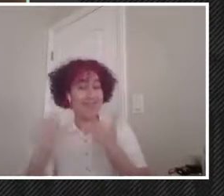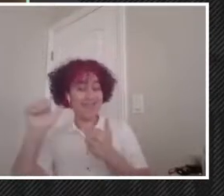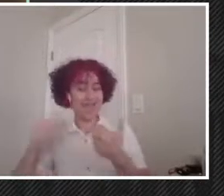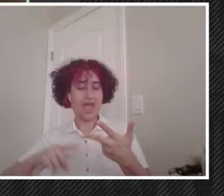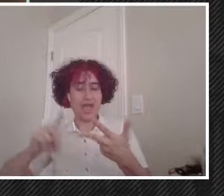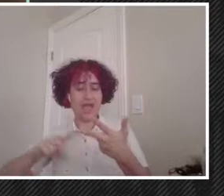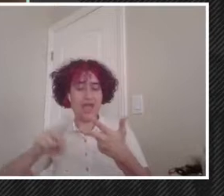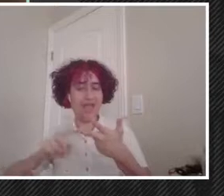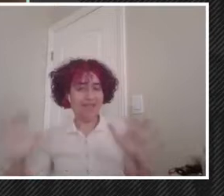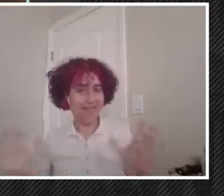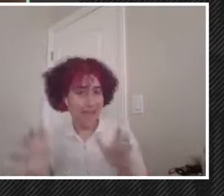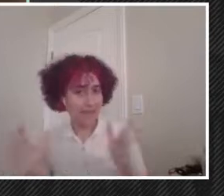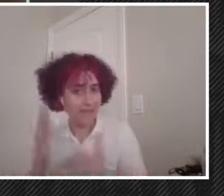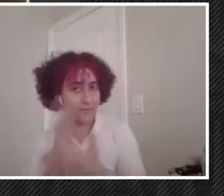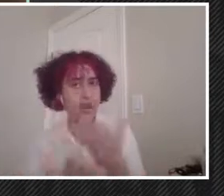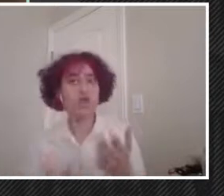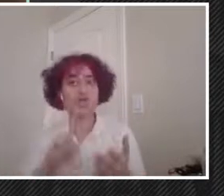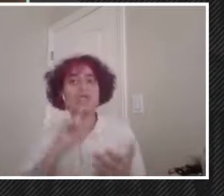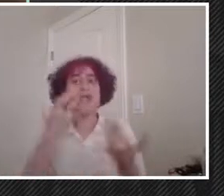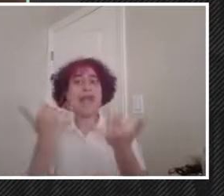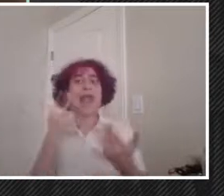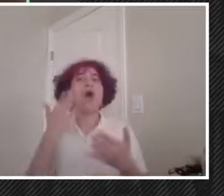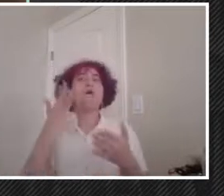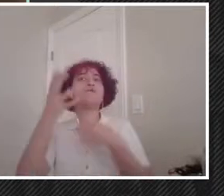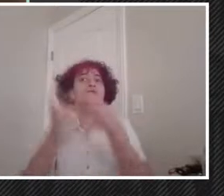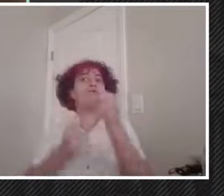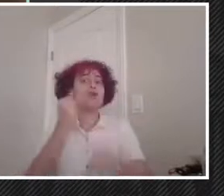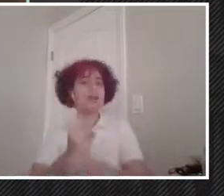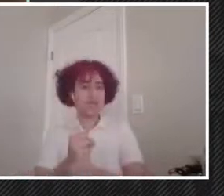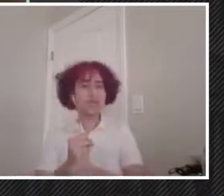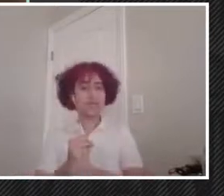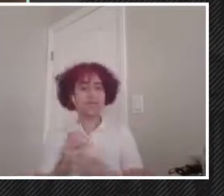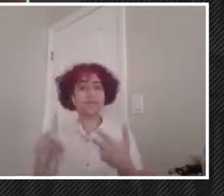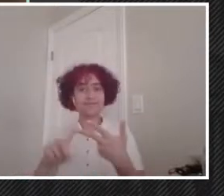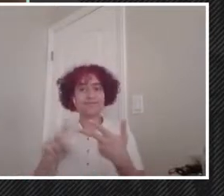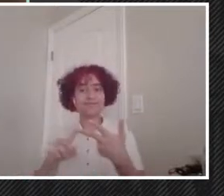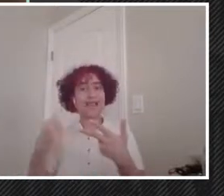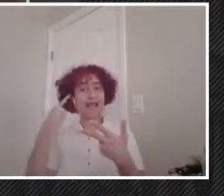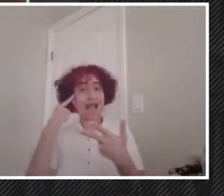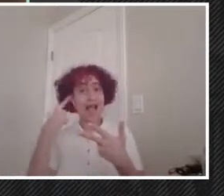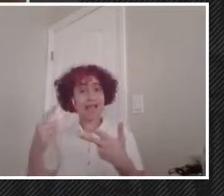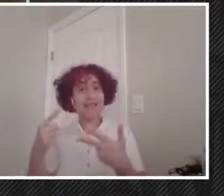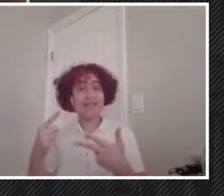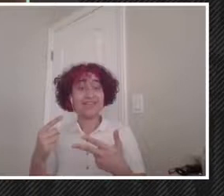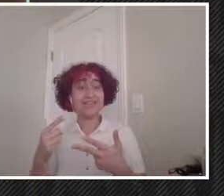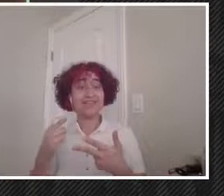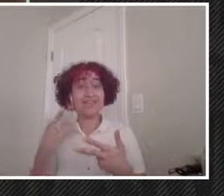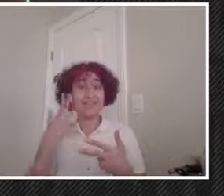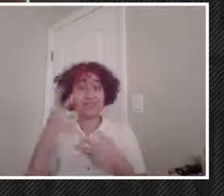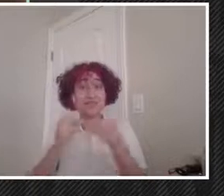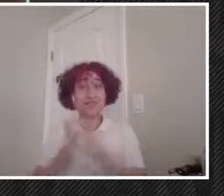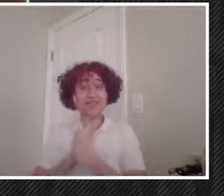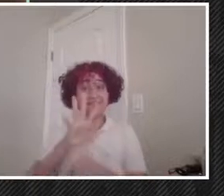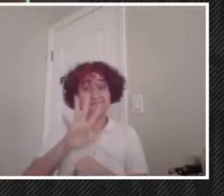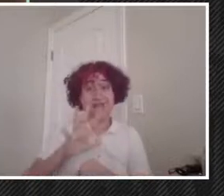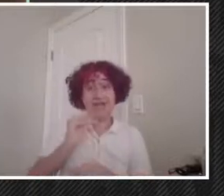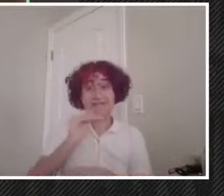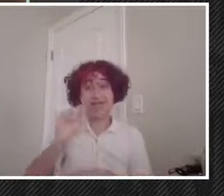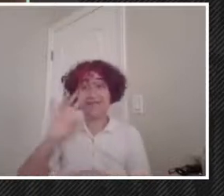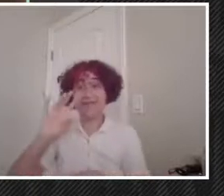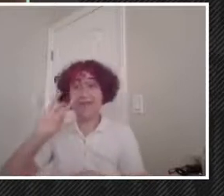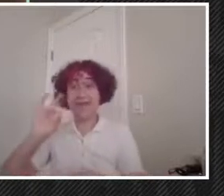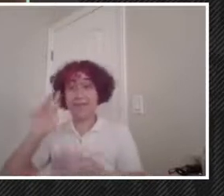lies in front of us. In the next 4 years, I think that we can send 5 out of 8 people in prison home. Our